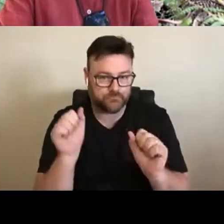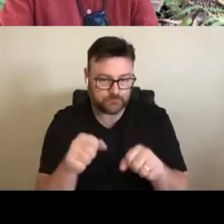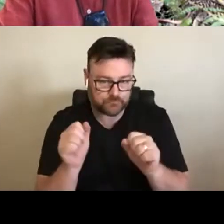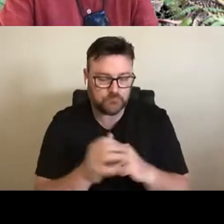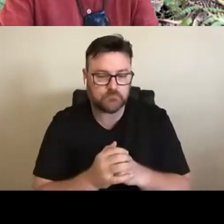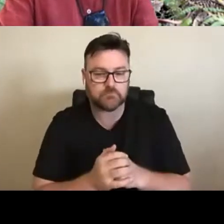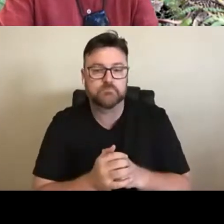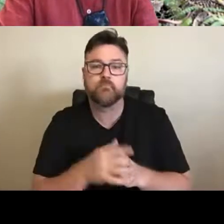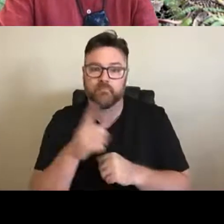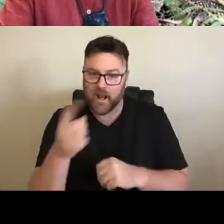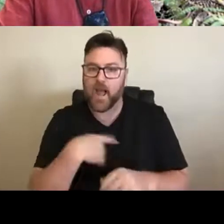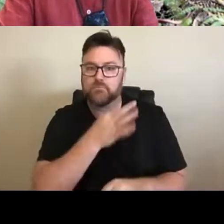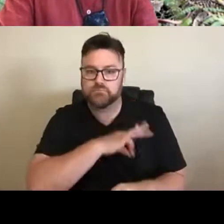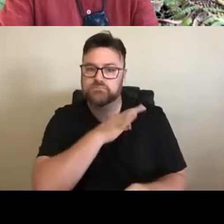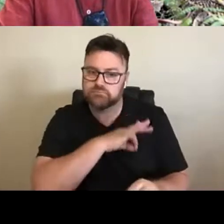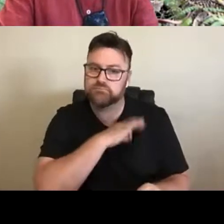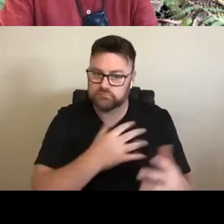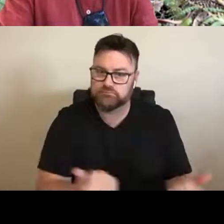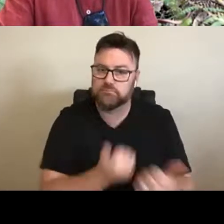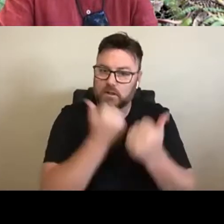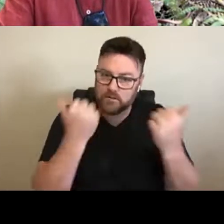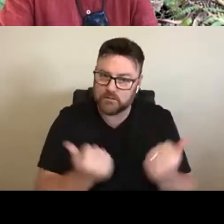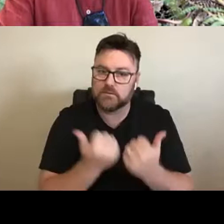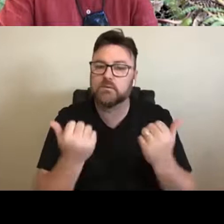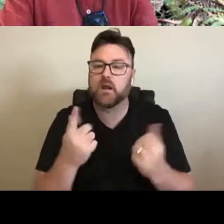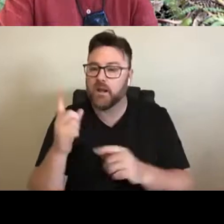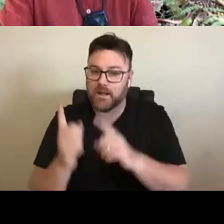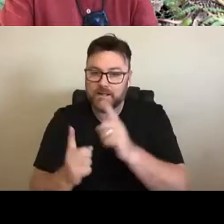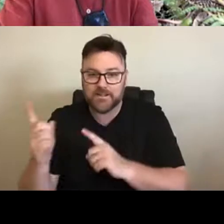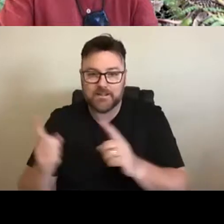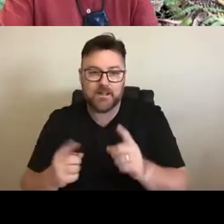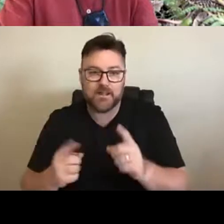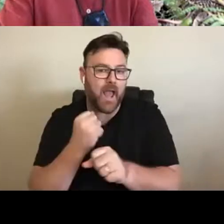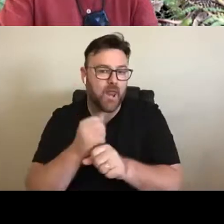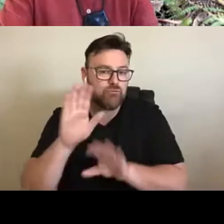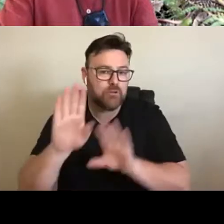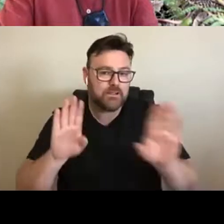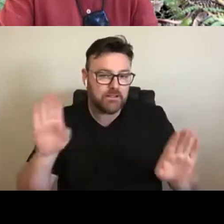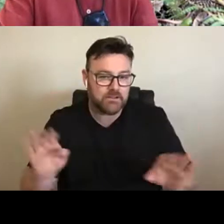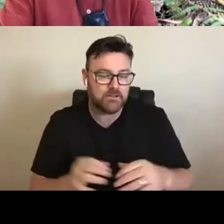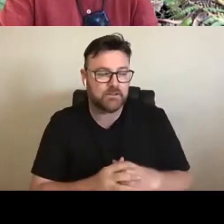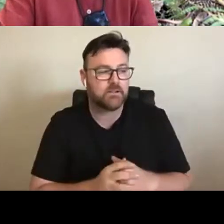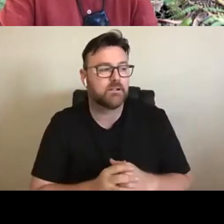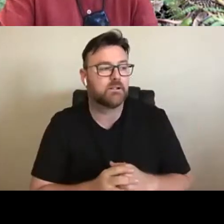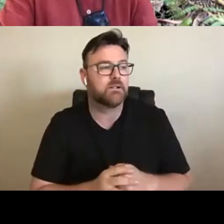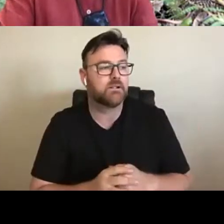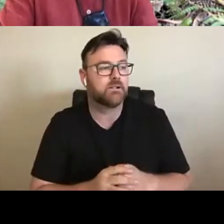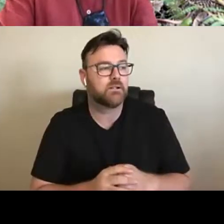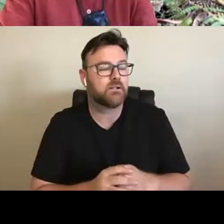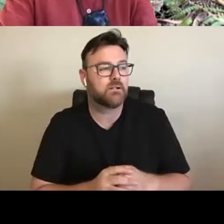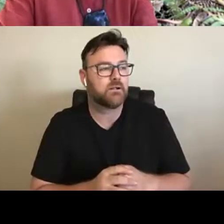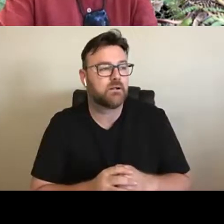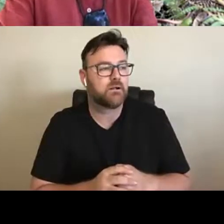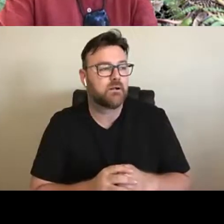then the city gallery, like being in that city gallery. And I think that